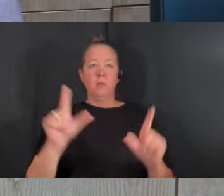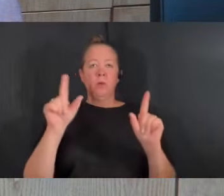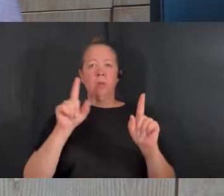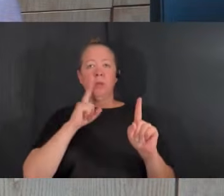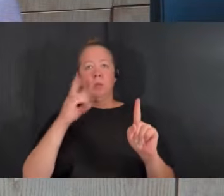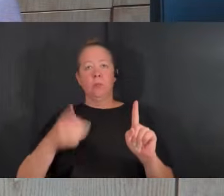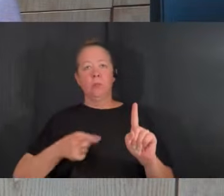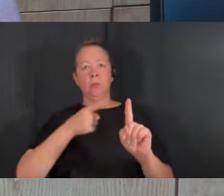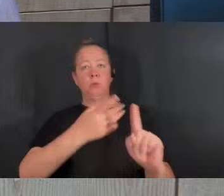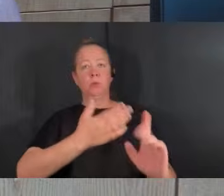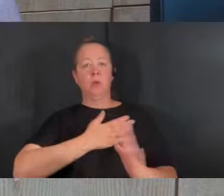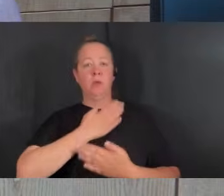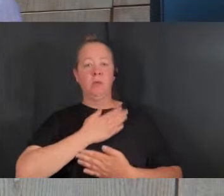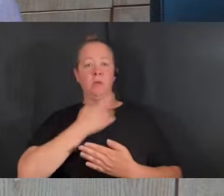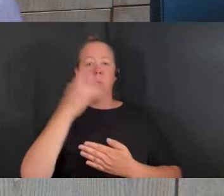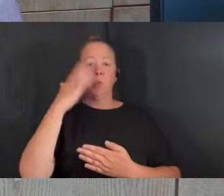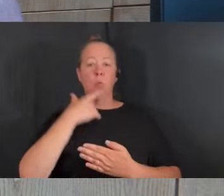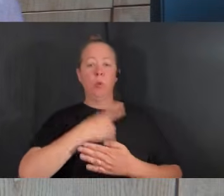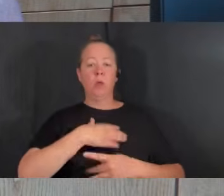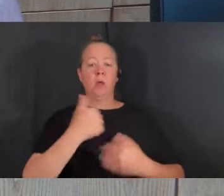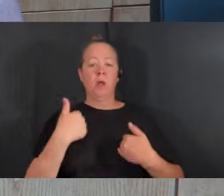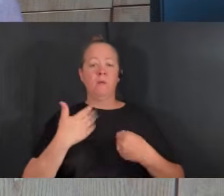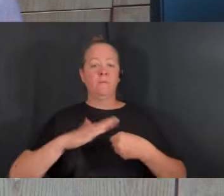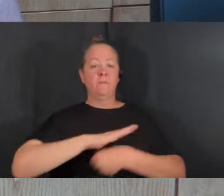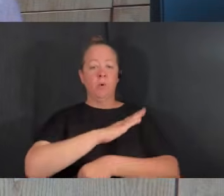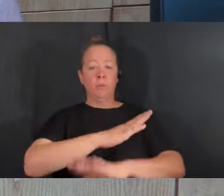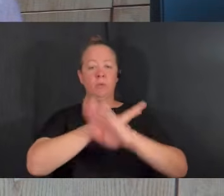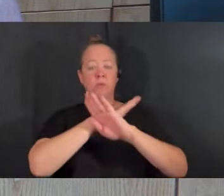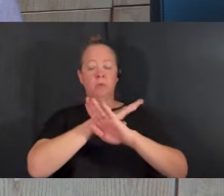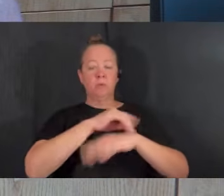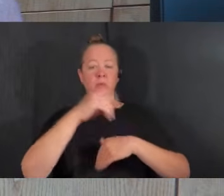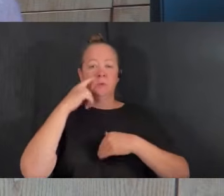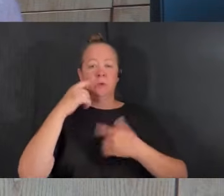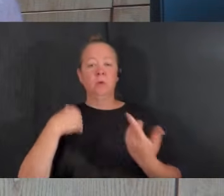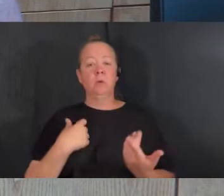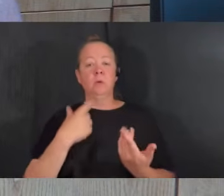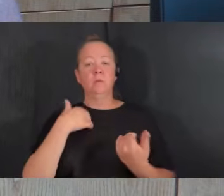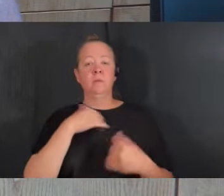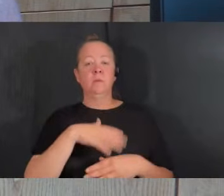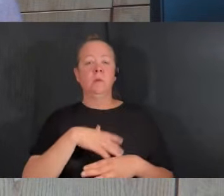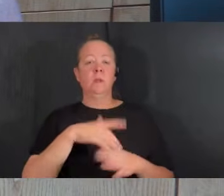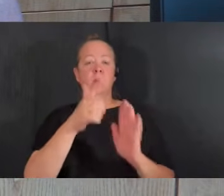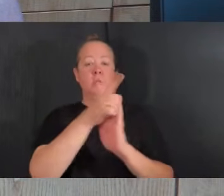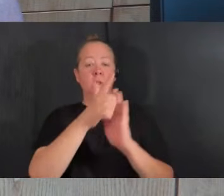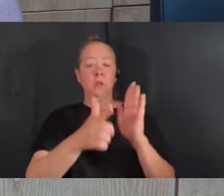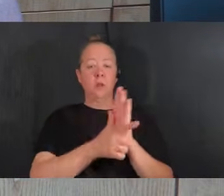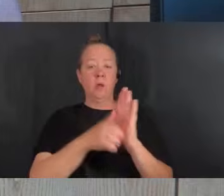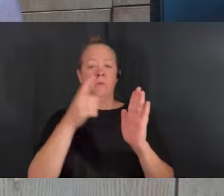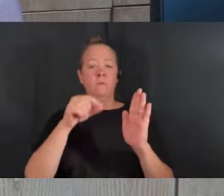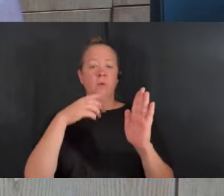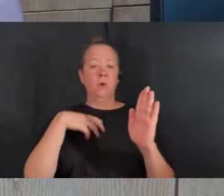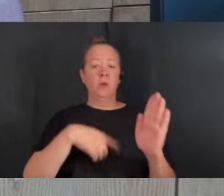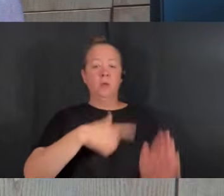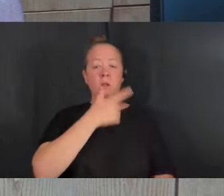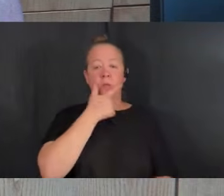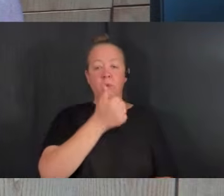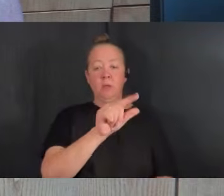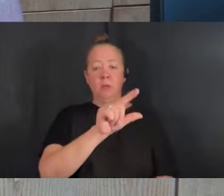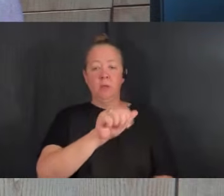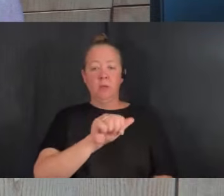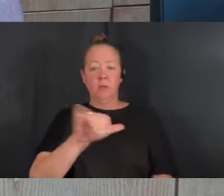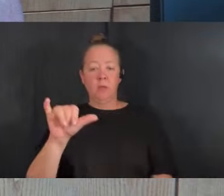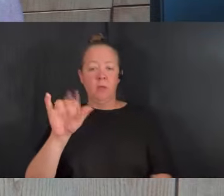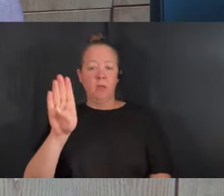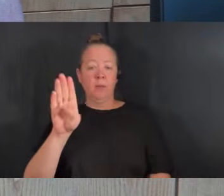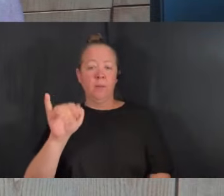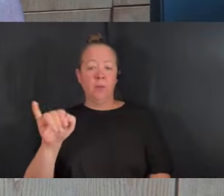protection of law. And whereas our lesbian, gay, bisexual, transgender, and queer LGBTQ+ neighbors